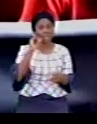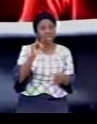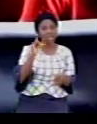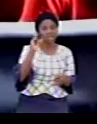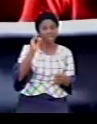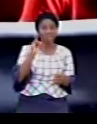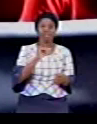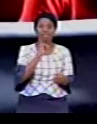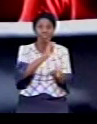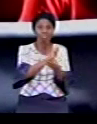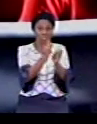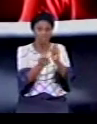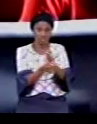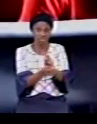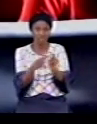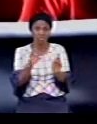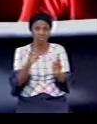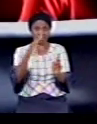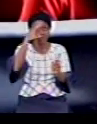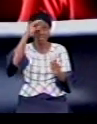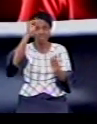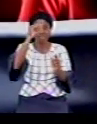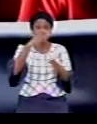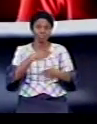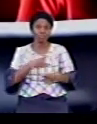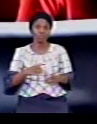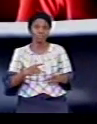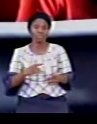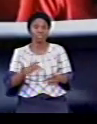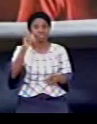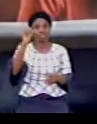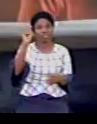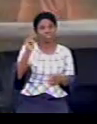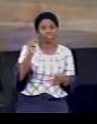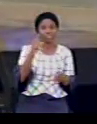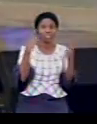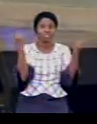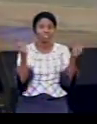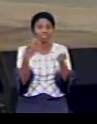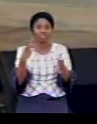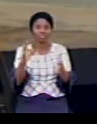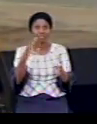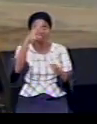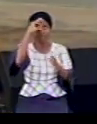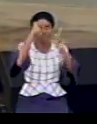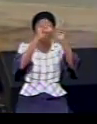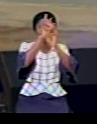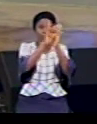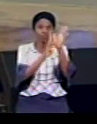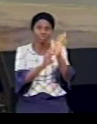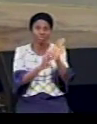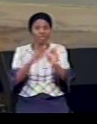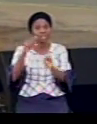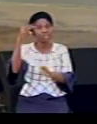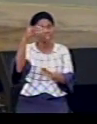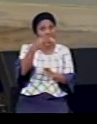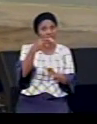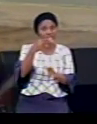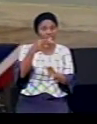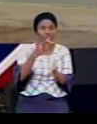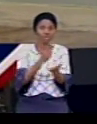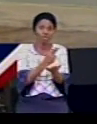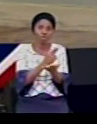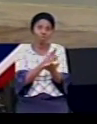witness. T, triumph of his will. H, the holiness in